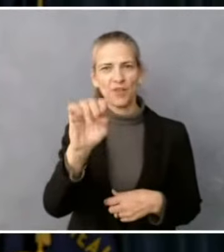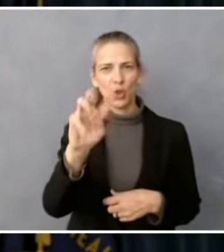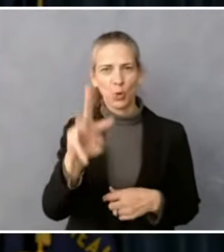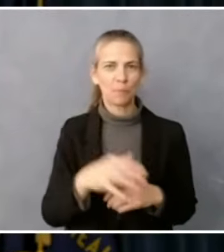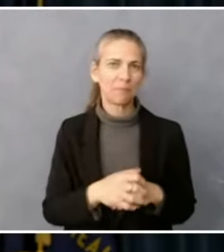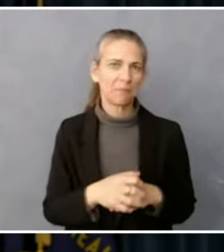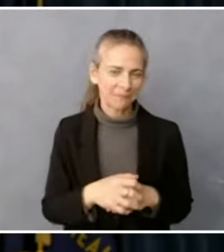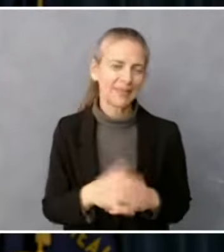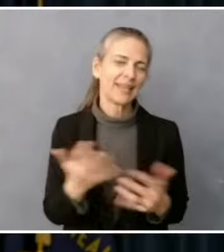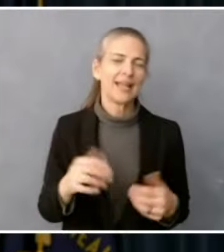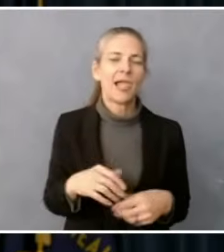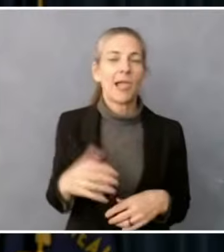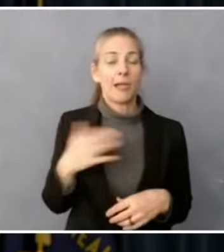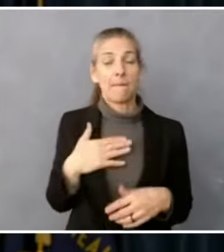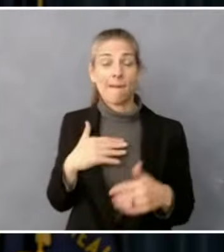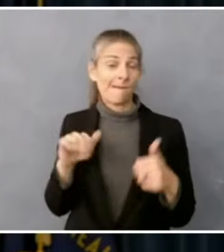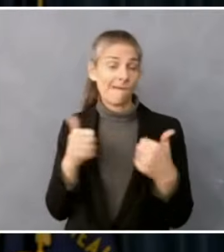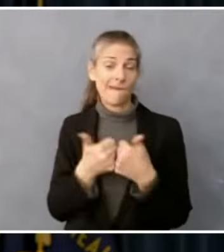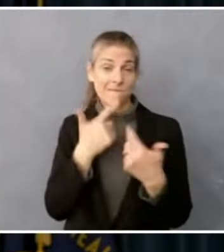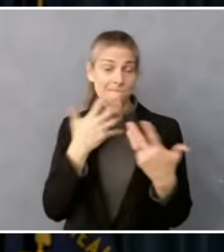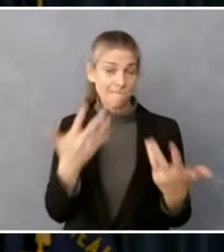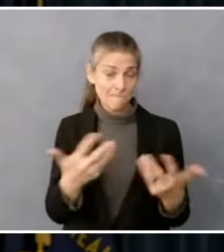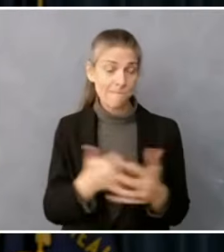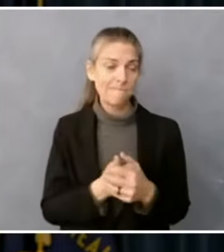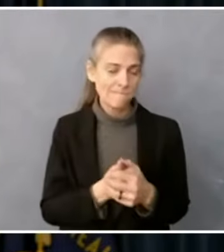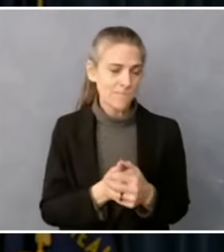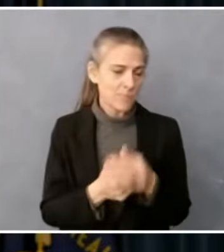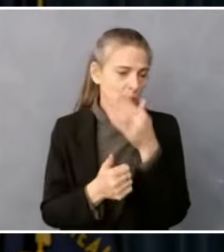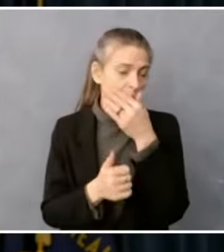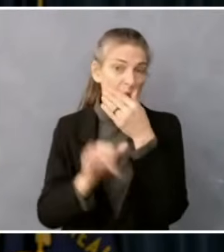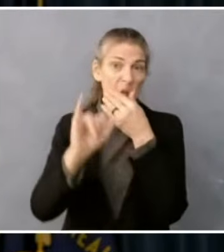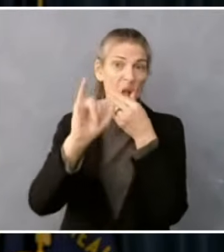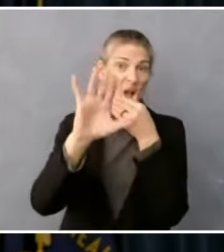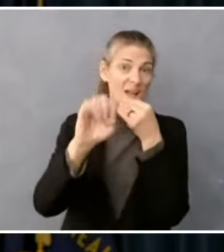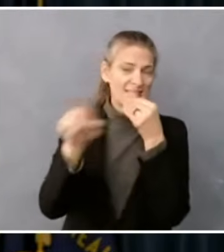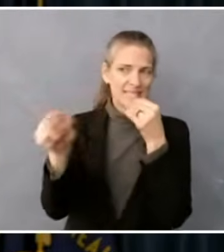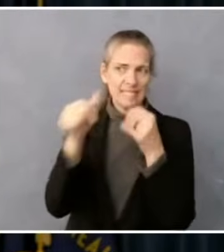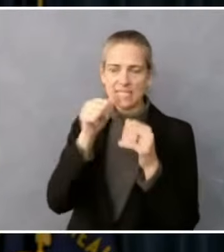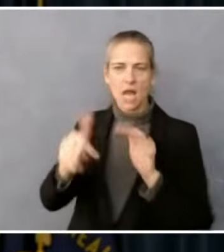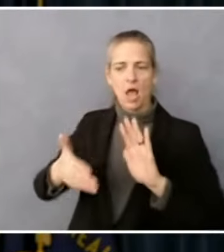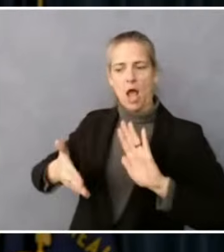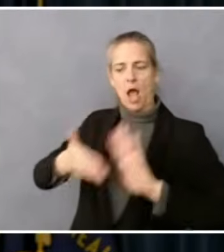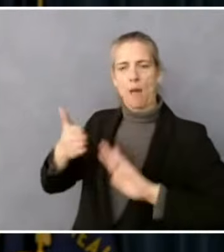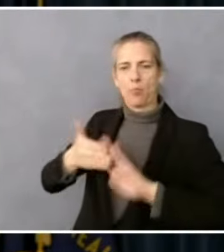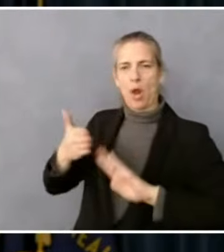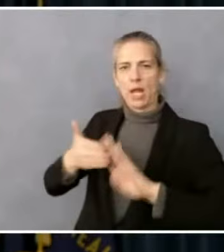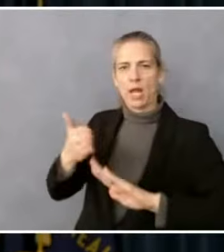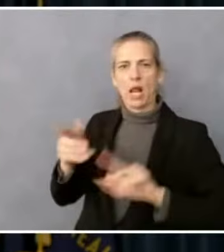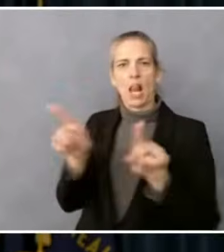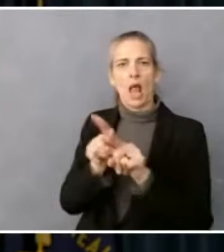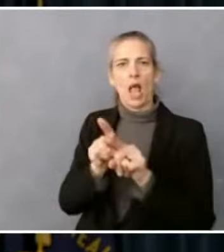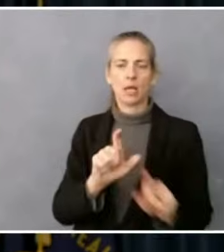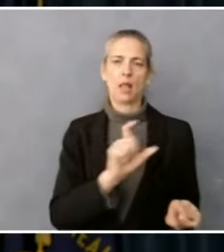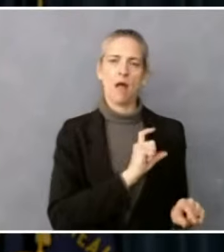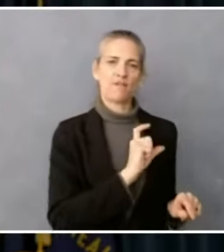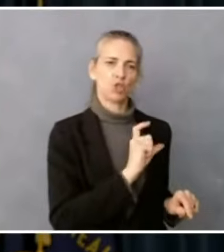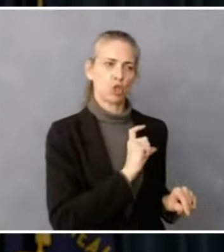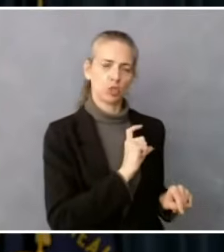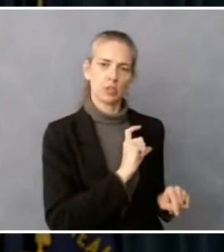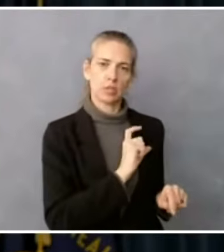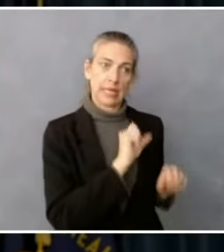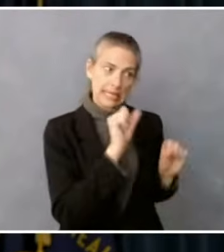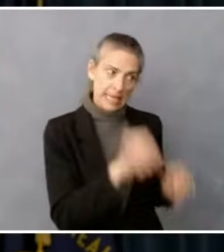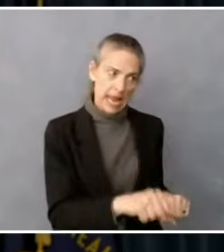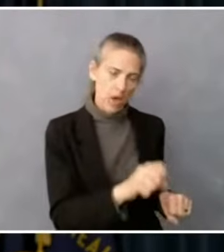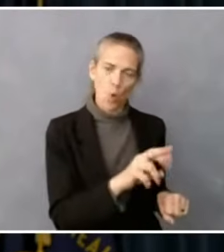Listen, my challenge here is that ICE is not operating the way that any law enforcement agency can or should operate.